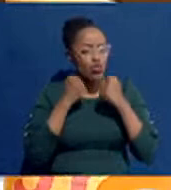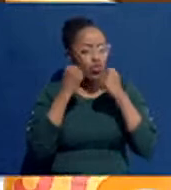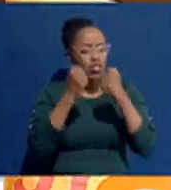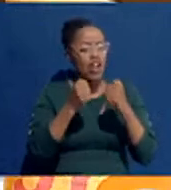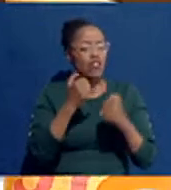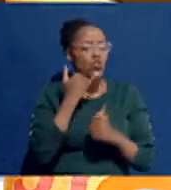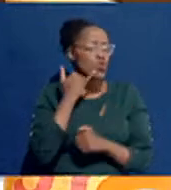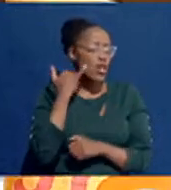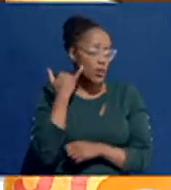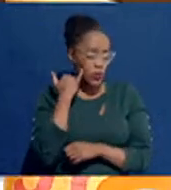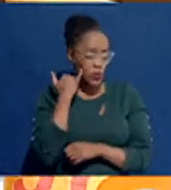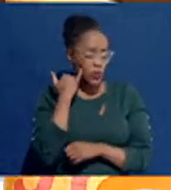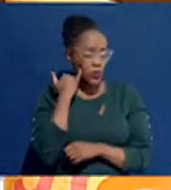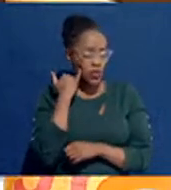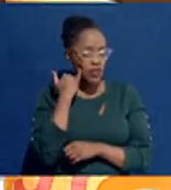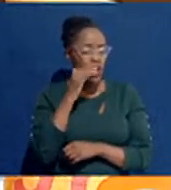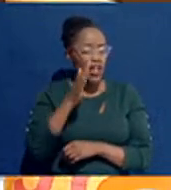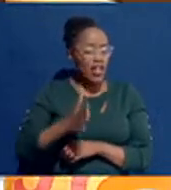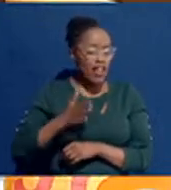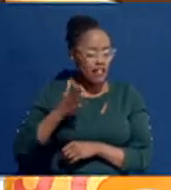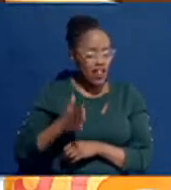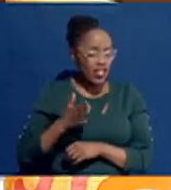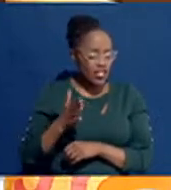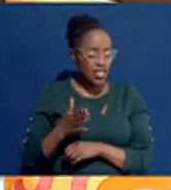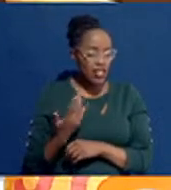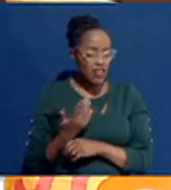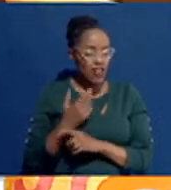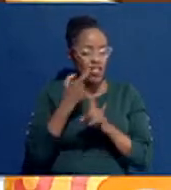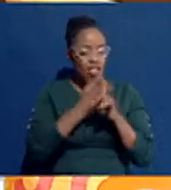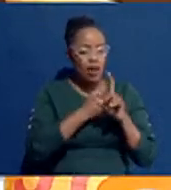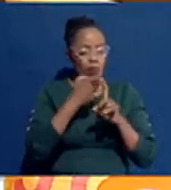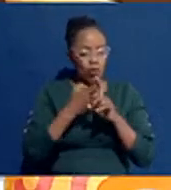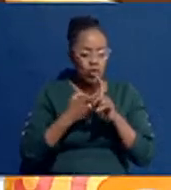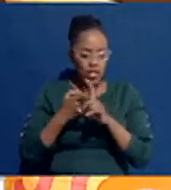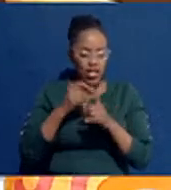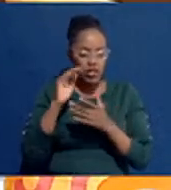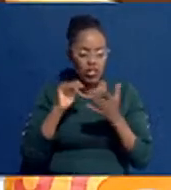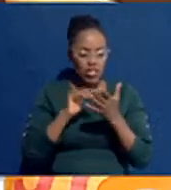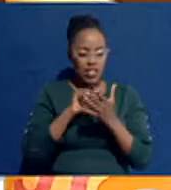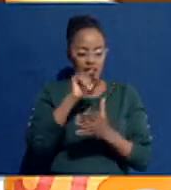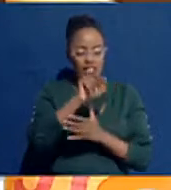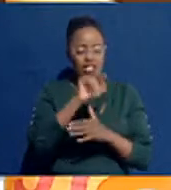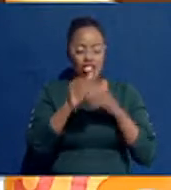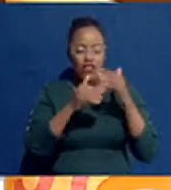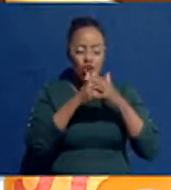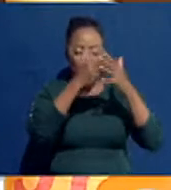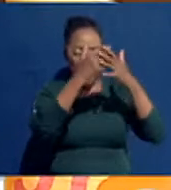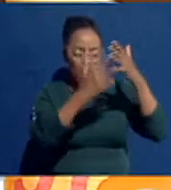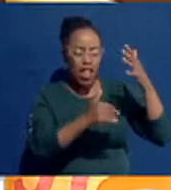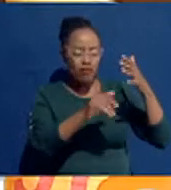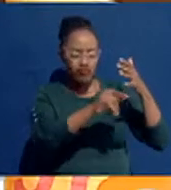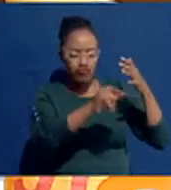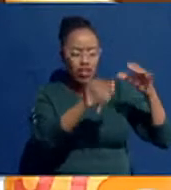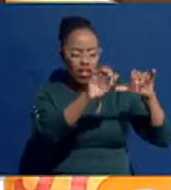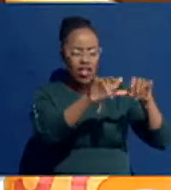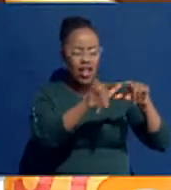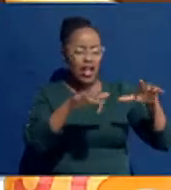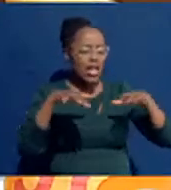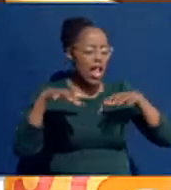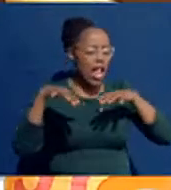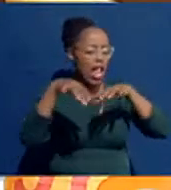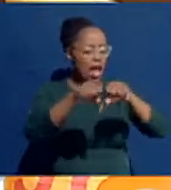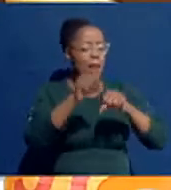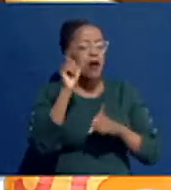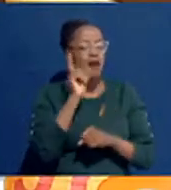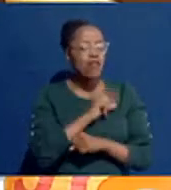Nakuru, Naivasha, the Potato Research Center, Kalro, all that land had been grabbed.